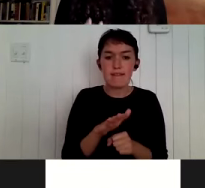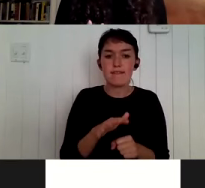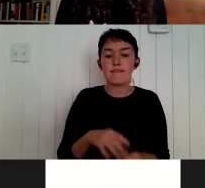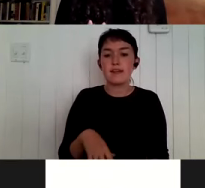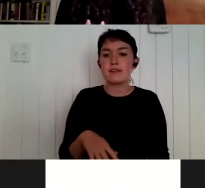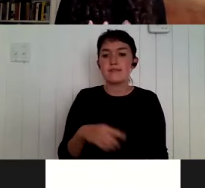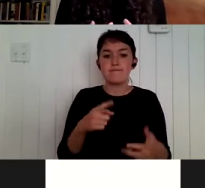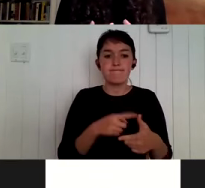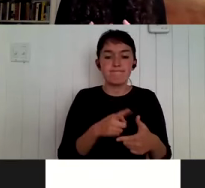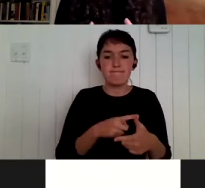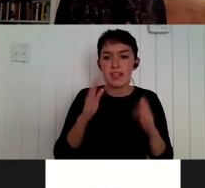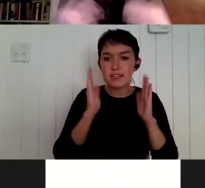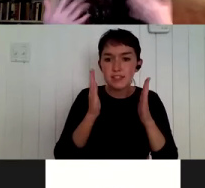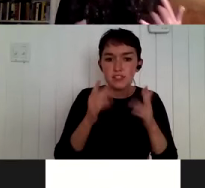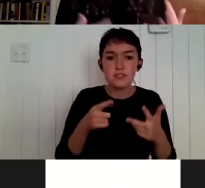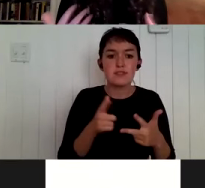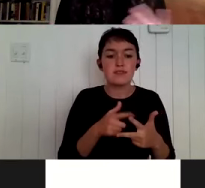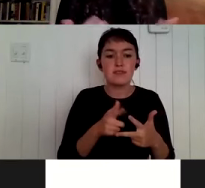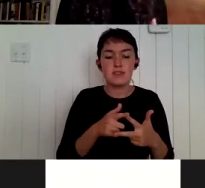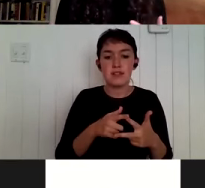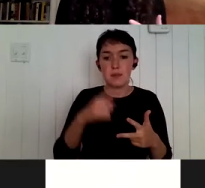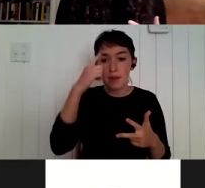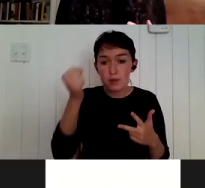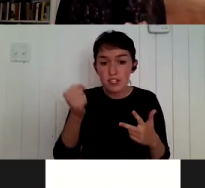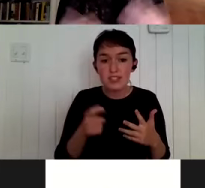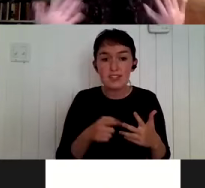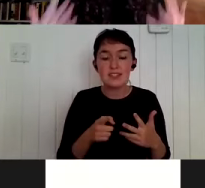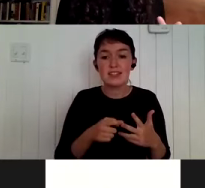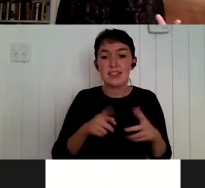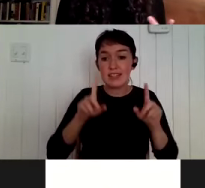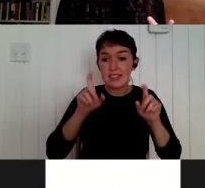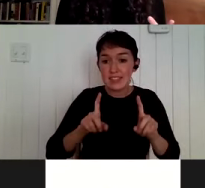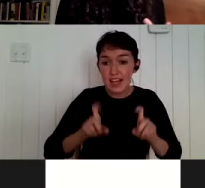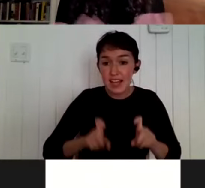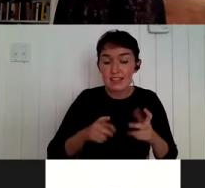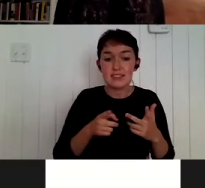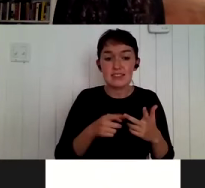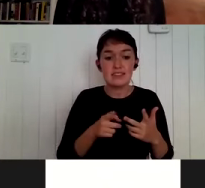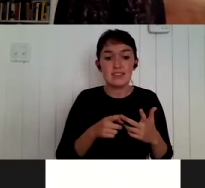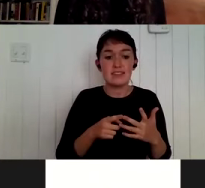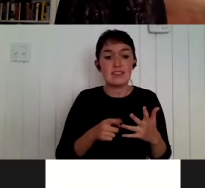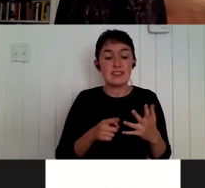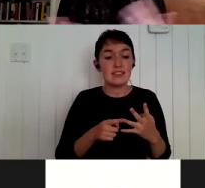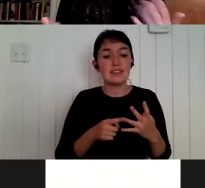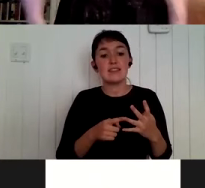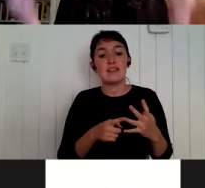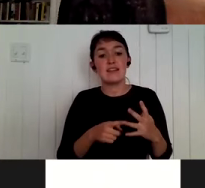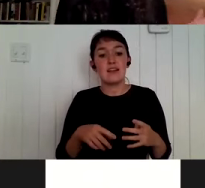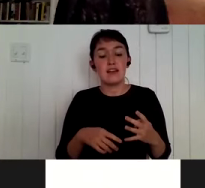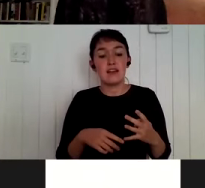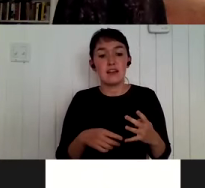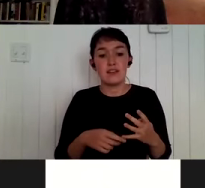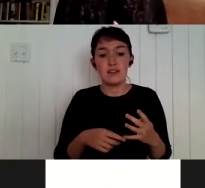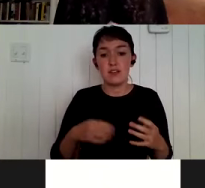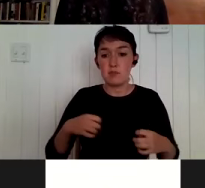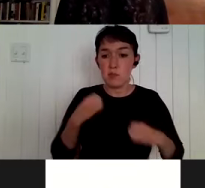in test-taking ability, your ability to process emotions, optimism, sociability, and as you